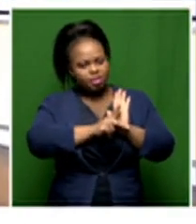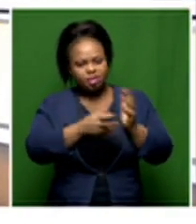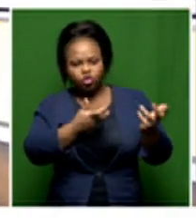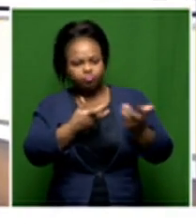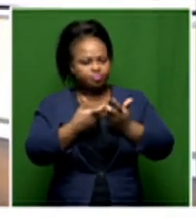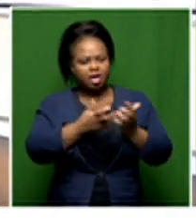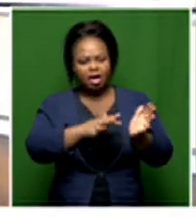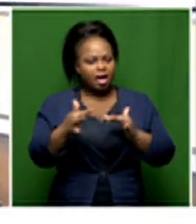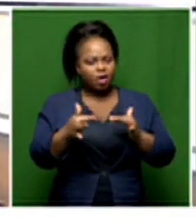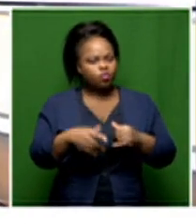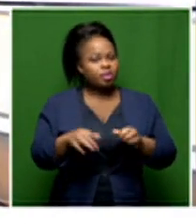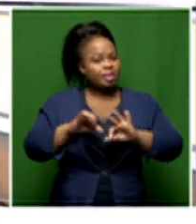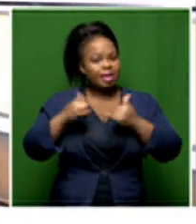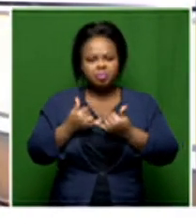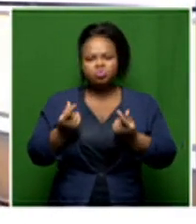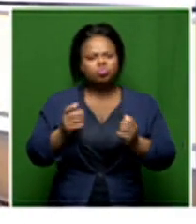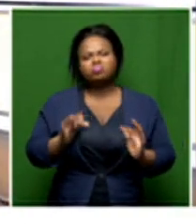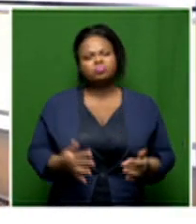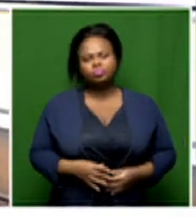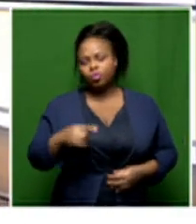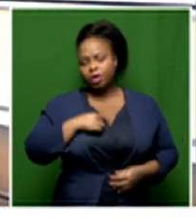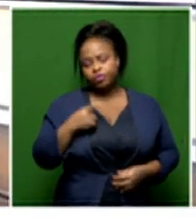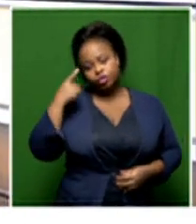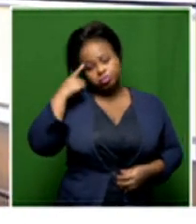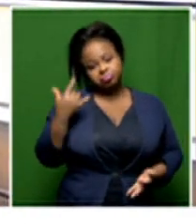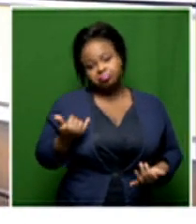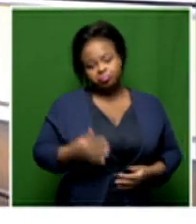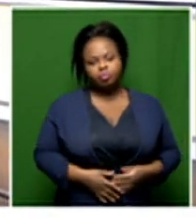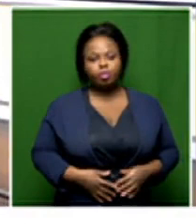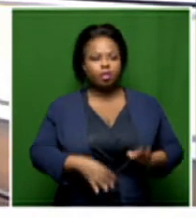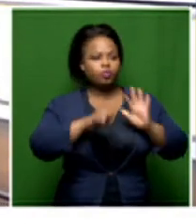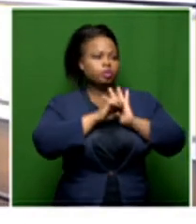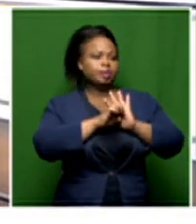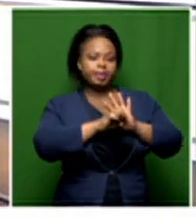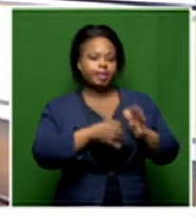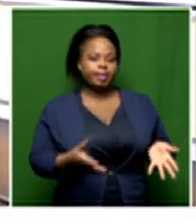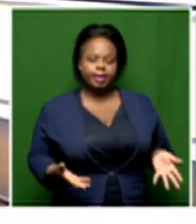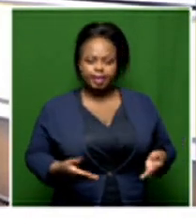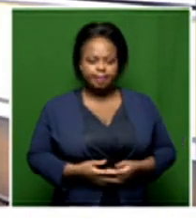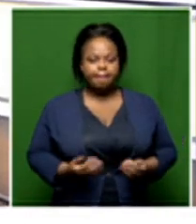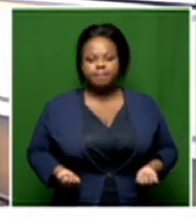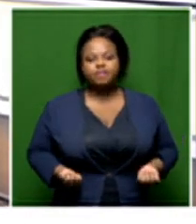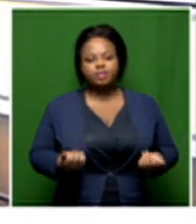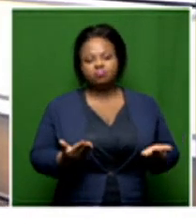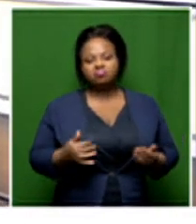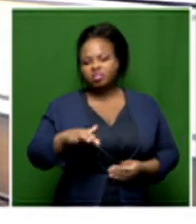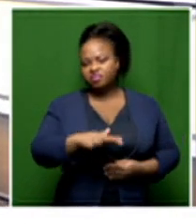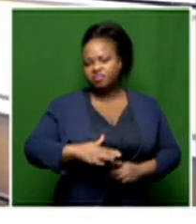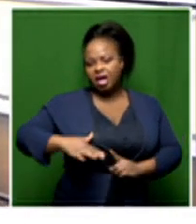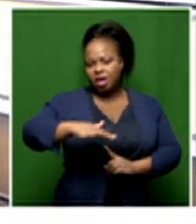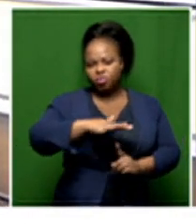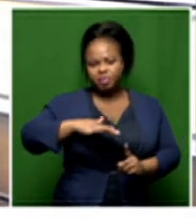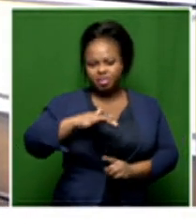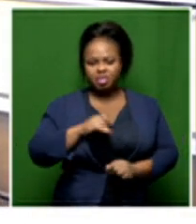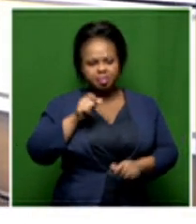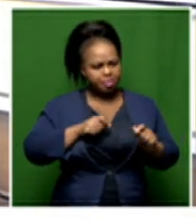that are in place? Because if you think about it, for example, in a service environment where people come